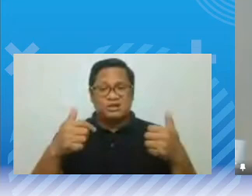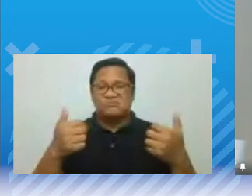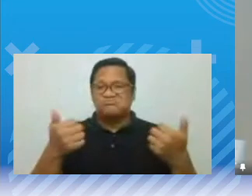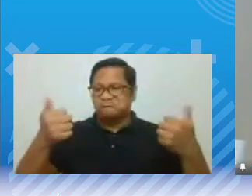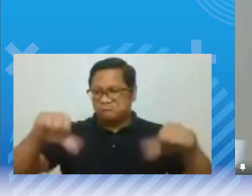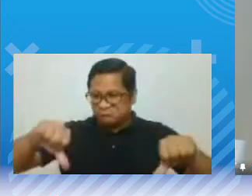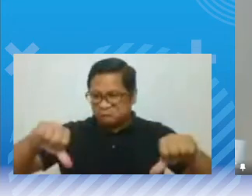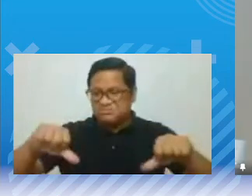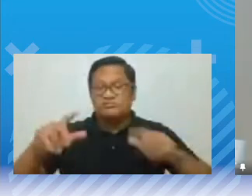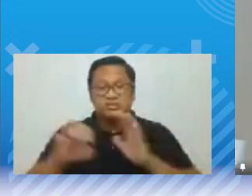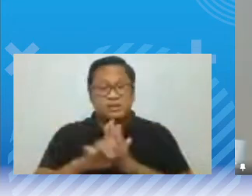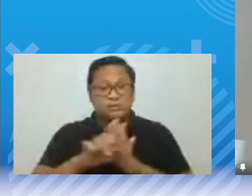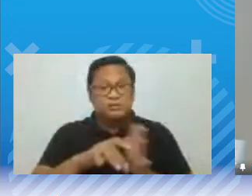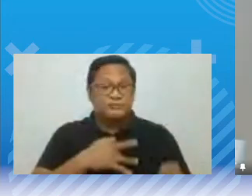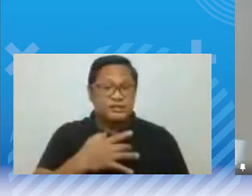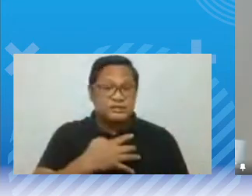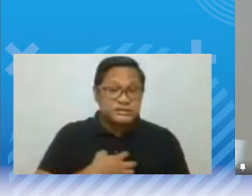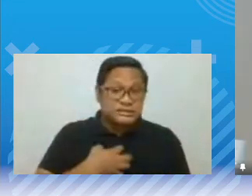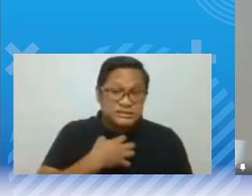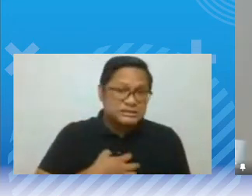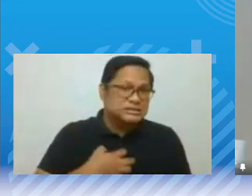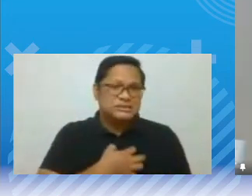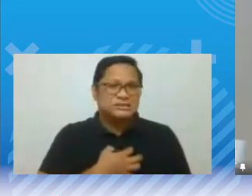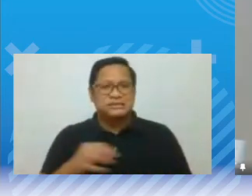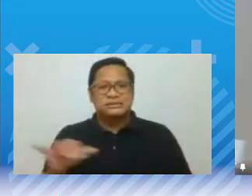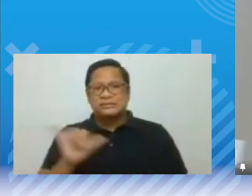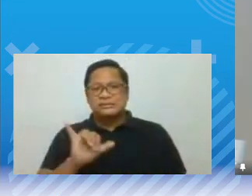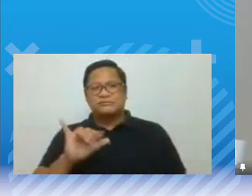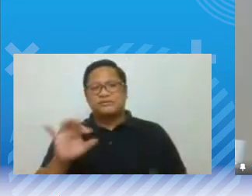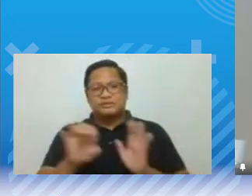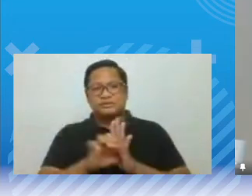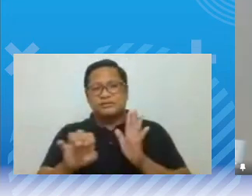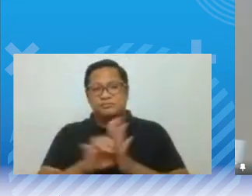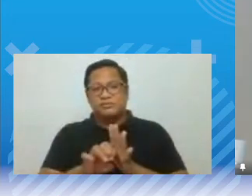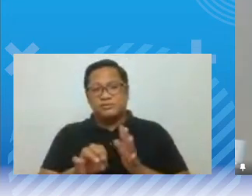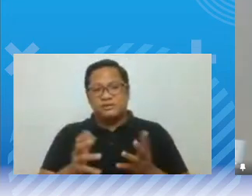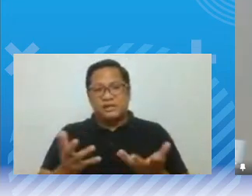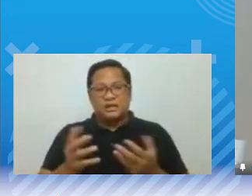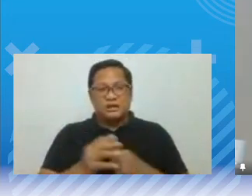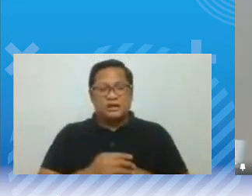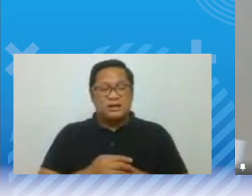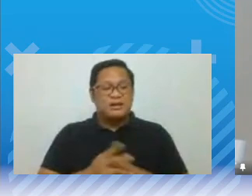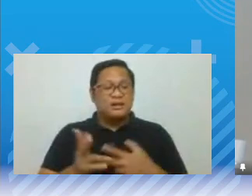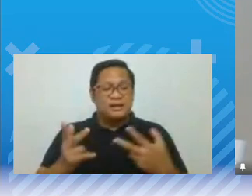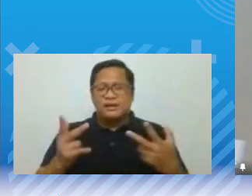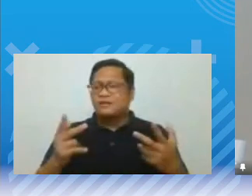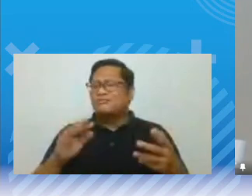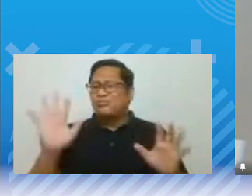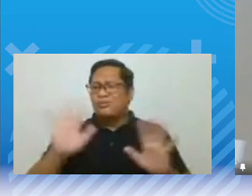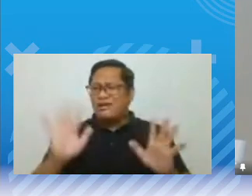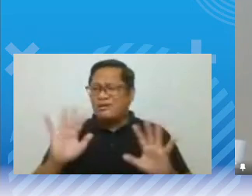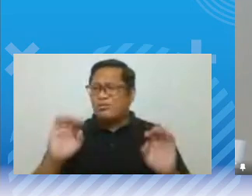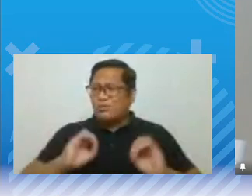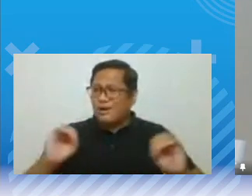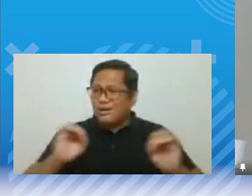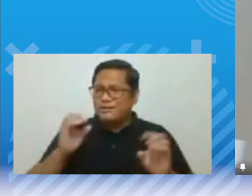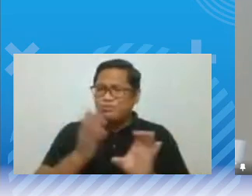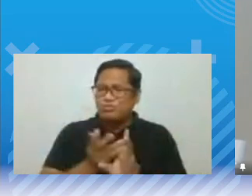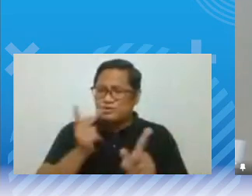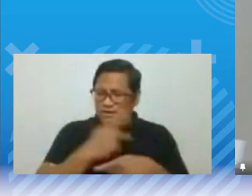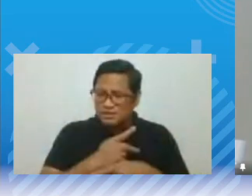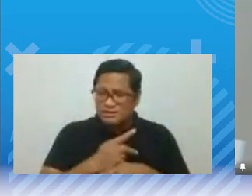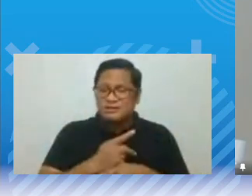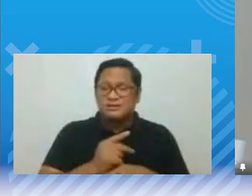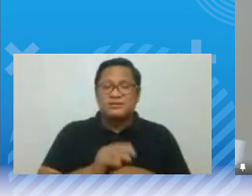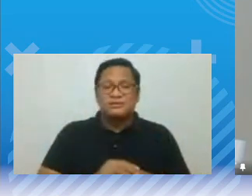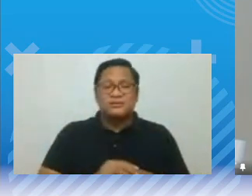pagiging irritable natin, also kapag hindi na rin tayo nagiging productive, ganon. So we